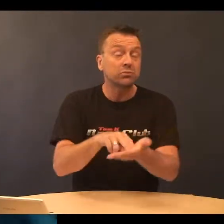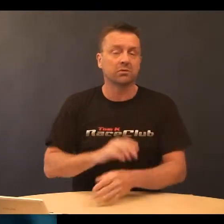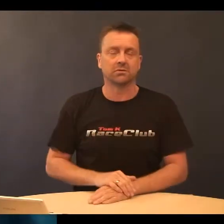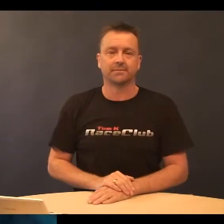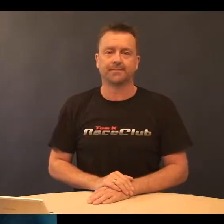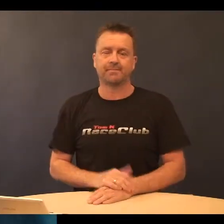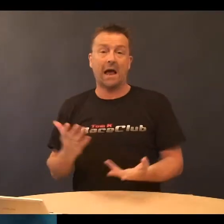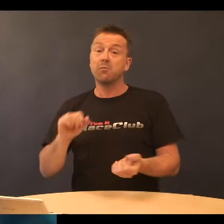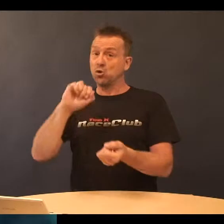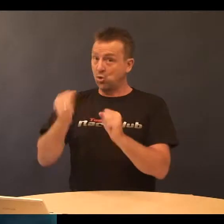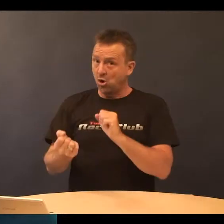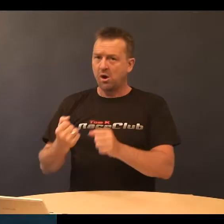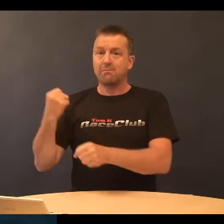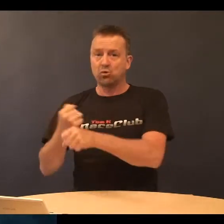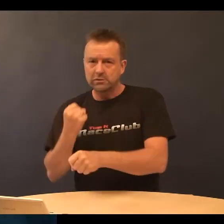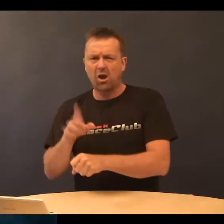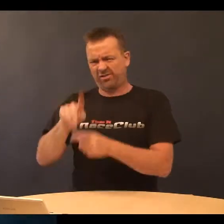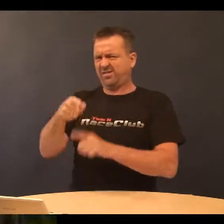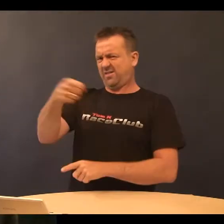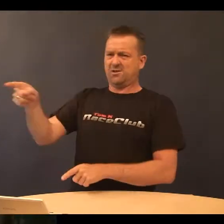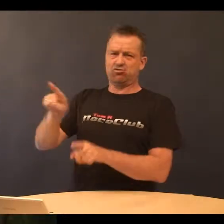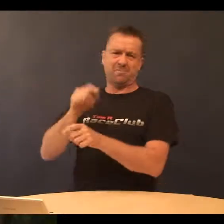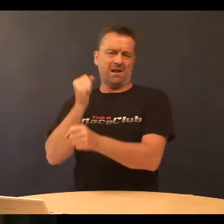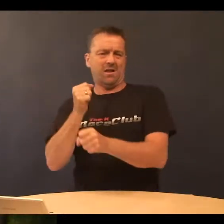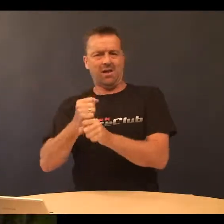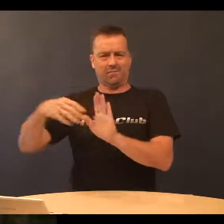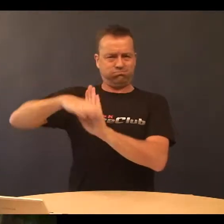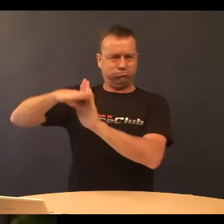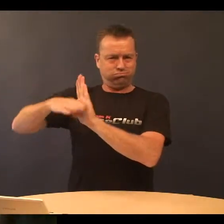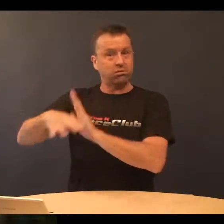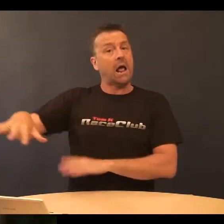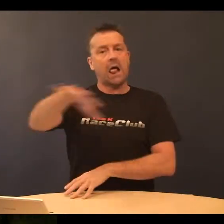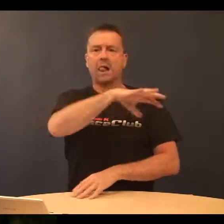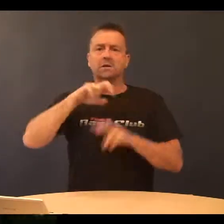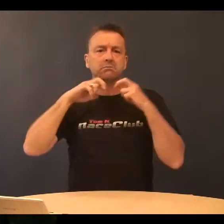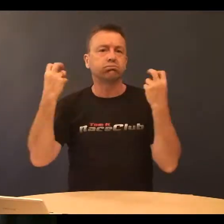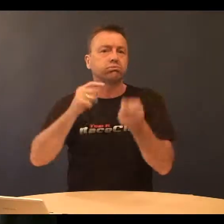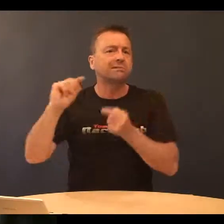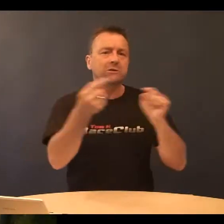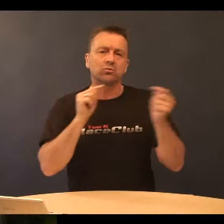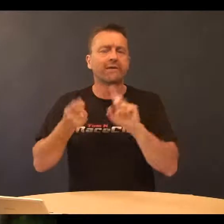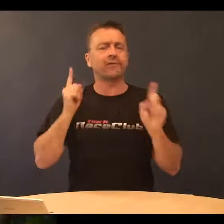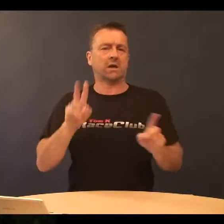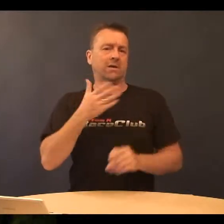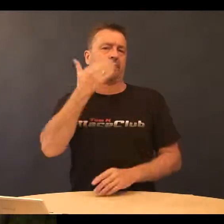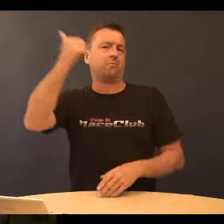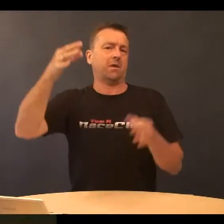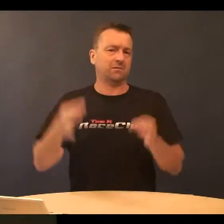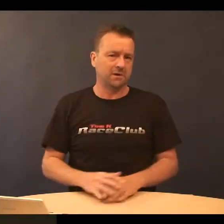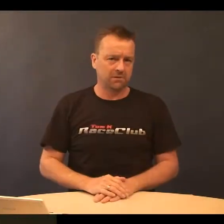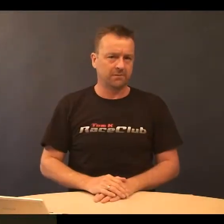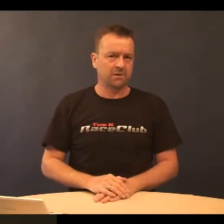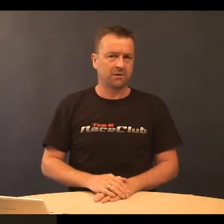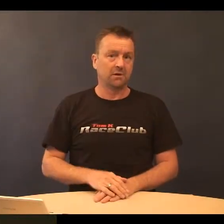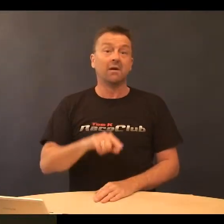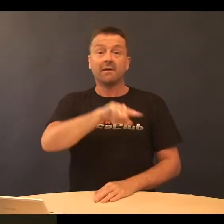the manufacturers and the people who make the regulations all discuss them to try and improve things. We're involved in a